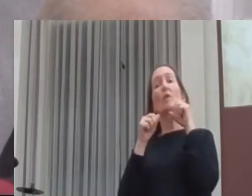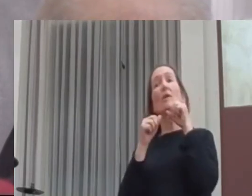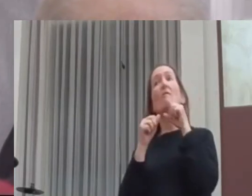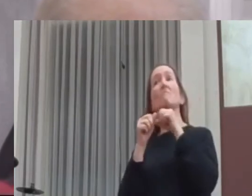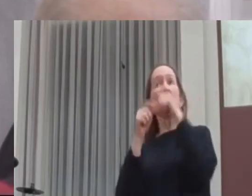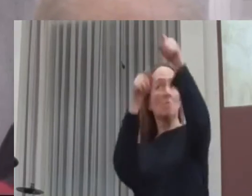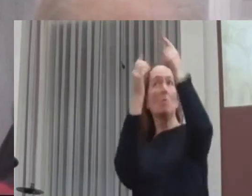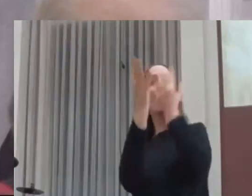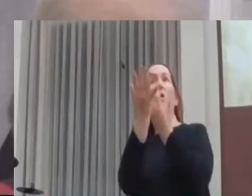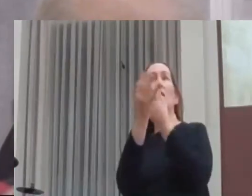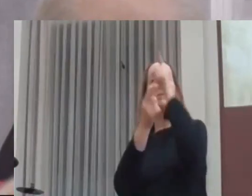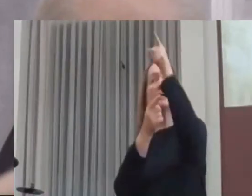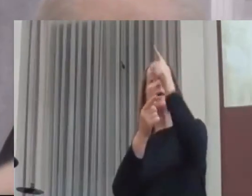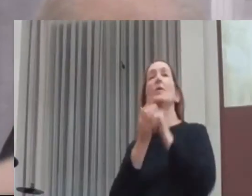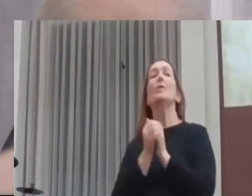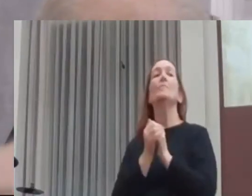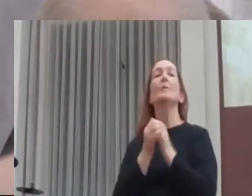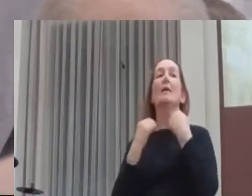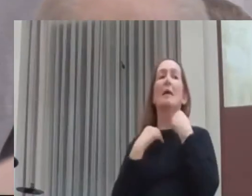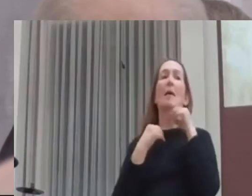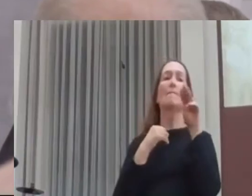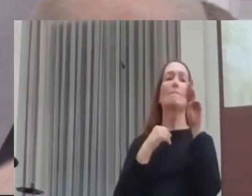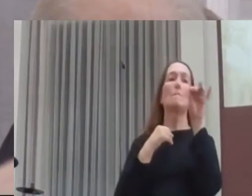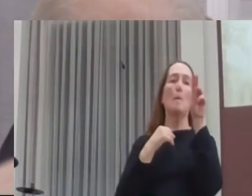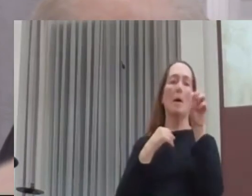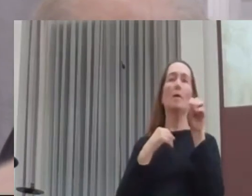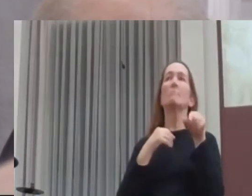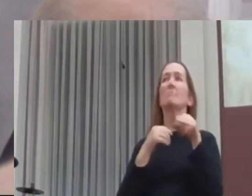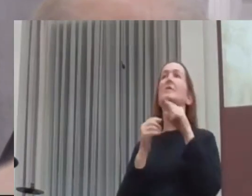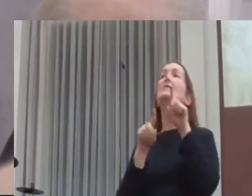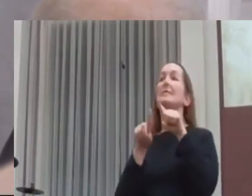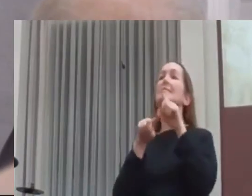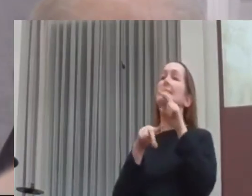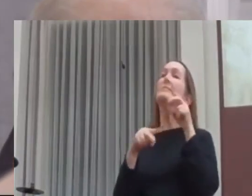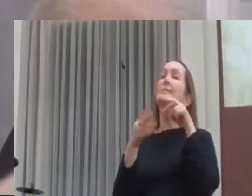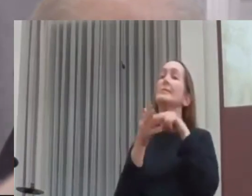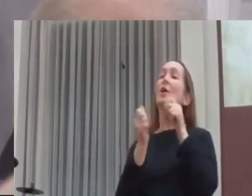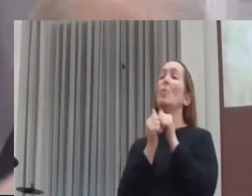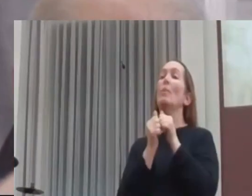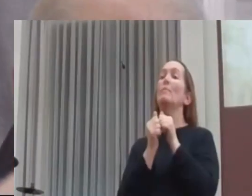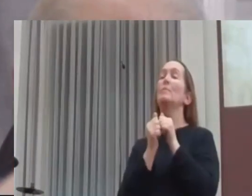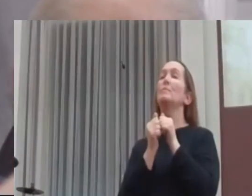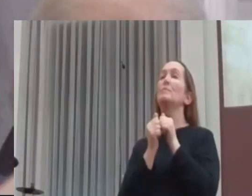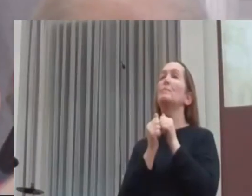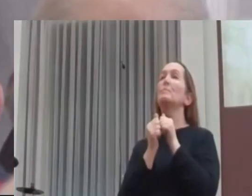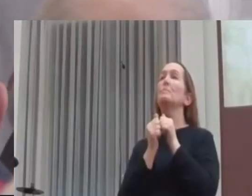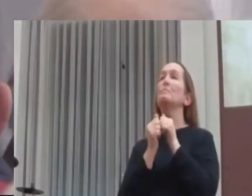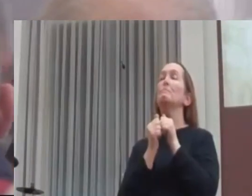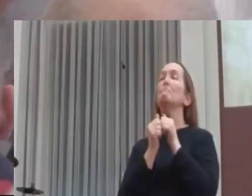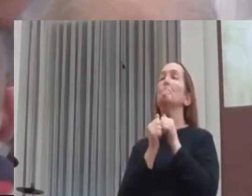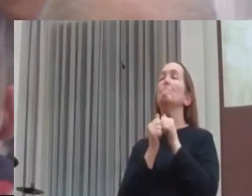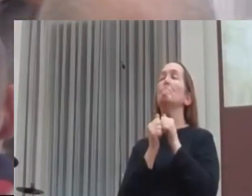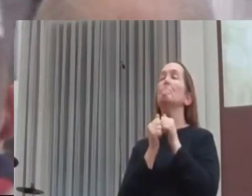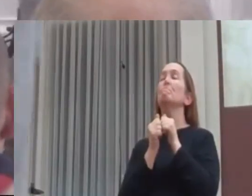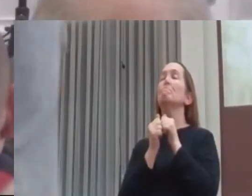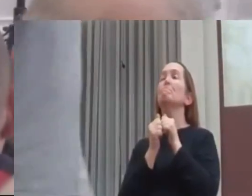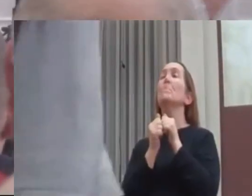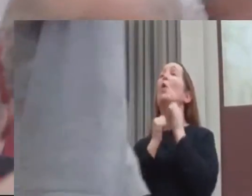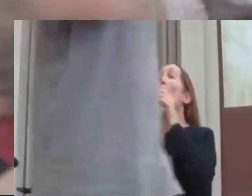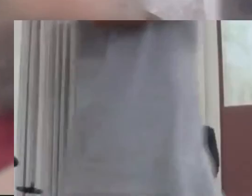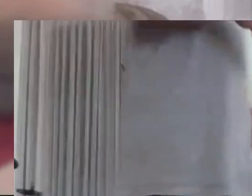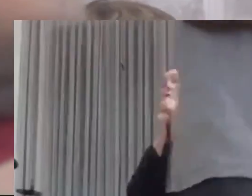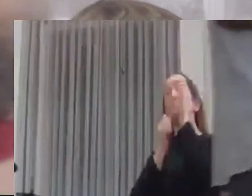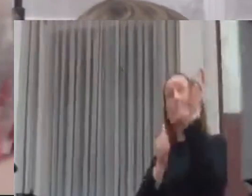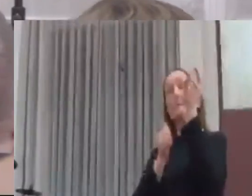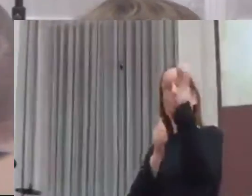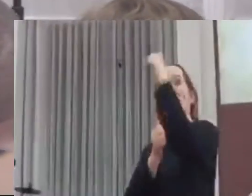by and encourage him, you can do that before you leave. We'd encourage you to do that, and I'll have Mike stand with him, and you can do that if you